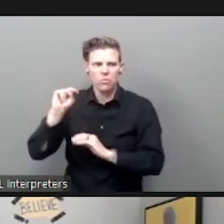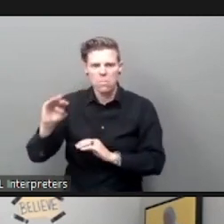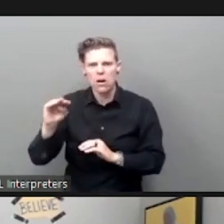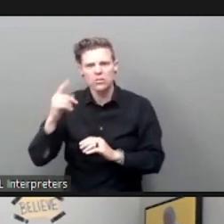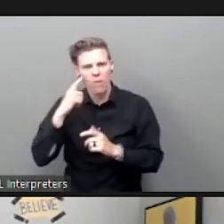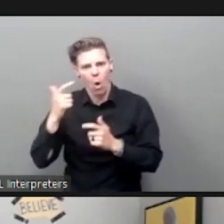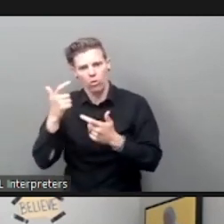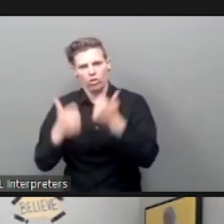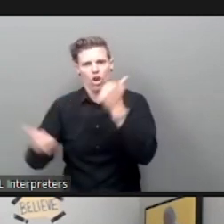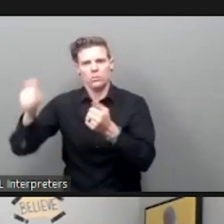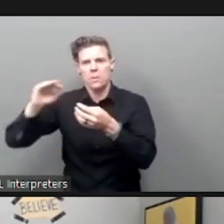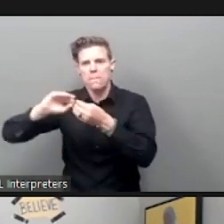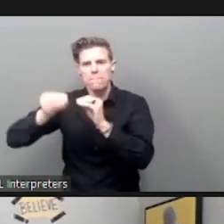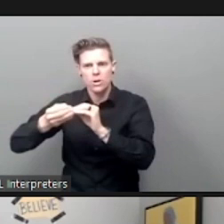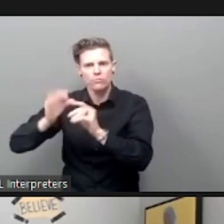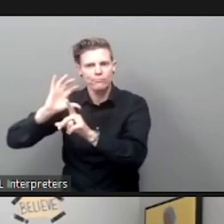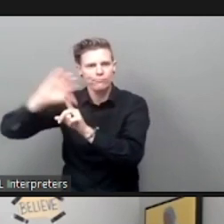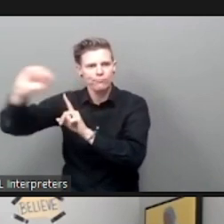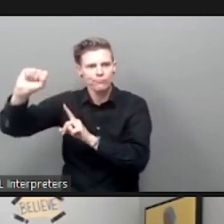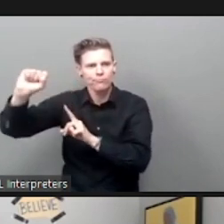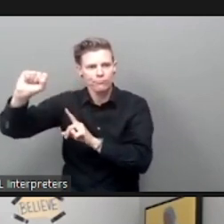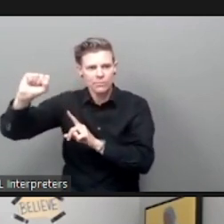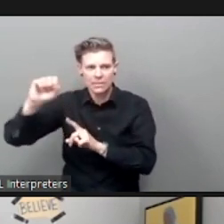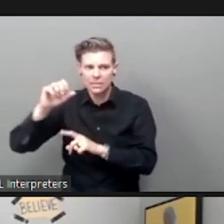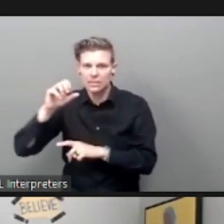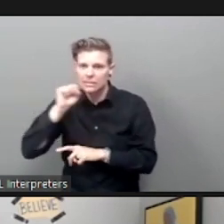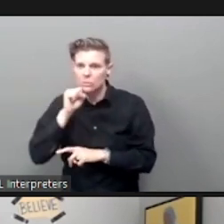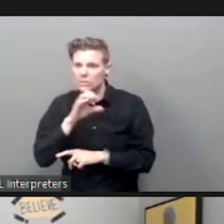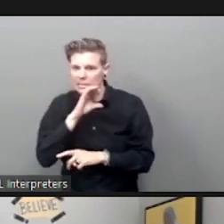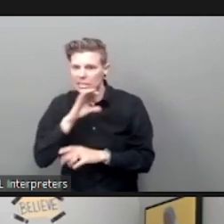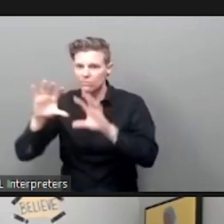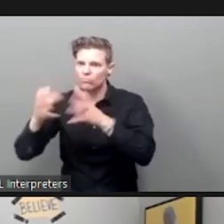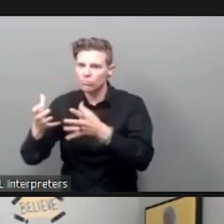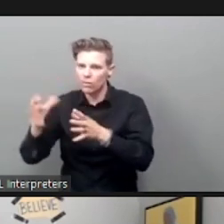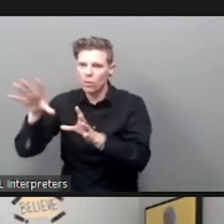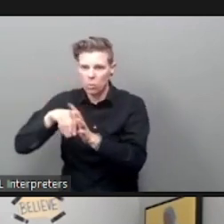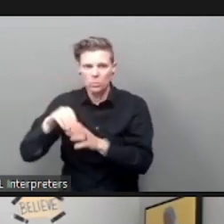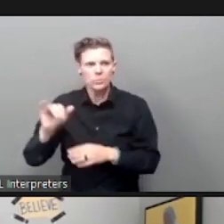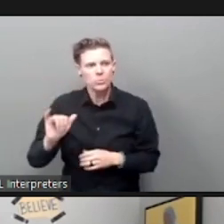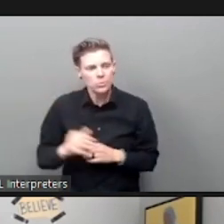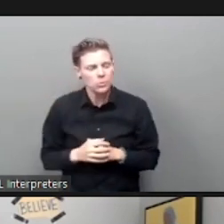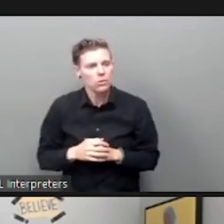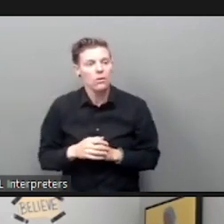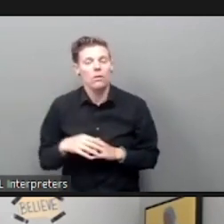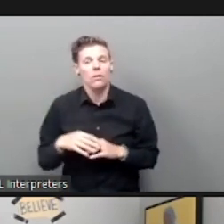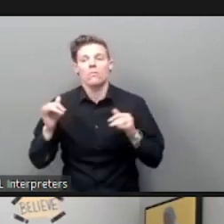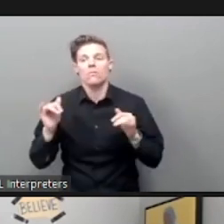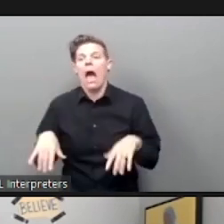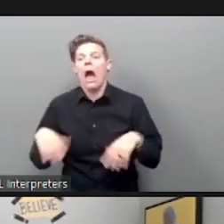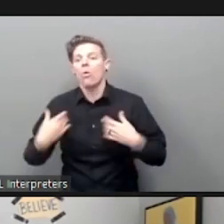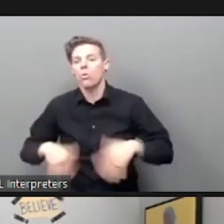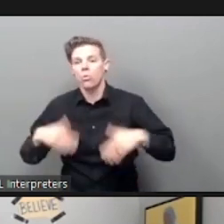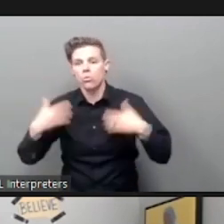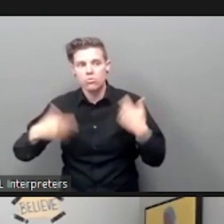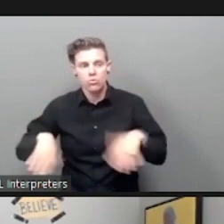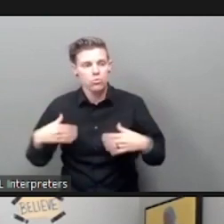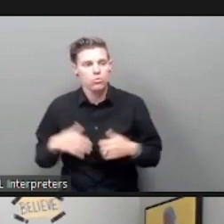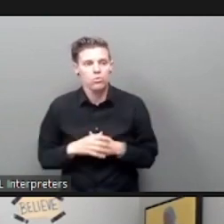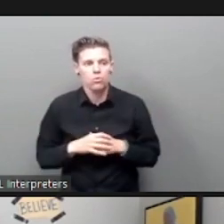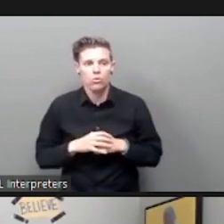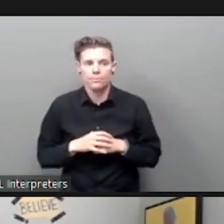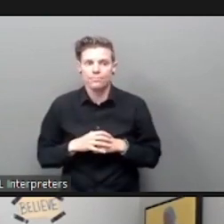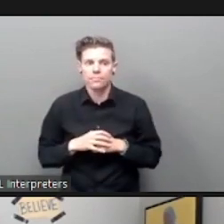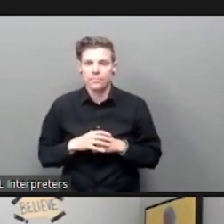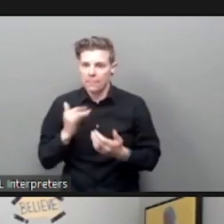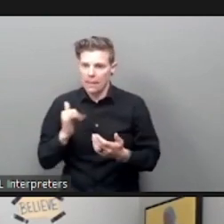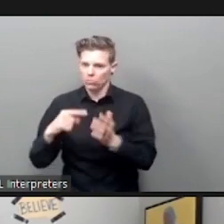they're not 2 or 3 all in. That sort of emphasizes the challenge we face in our state.